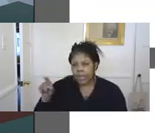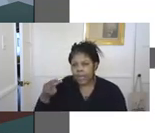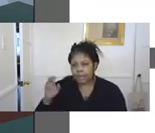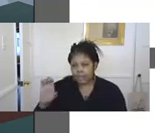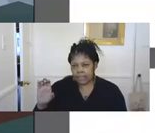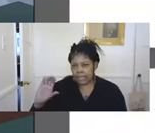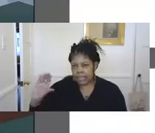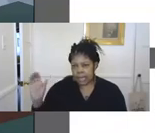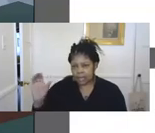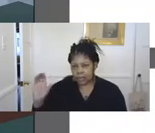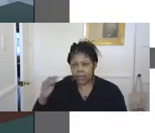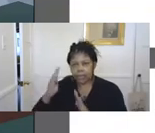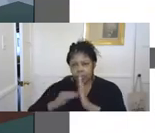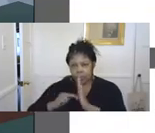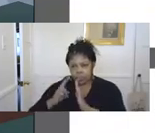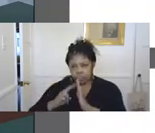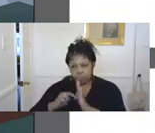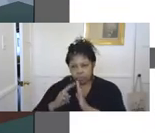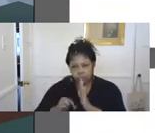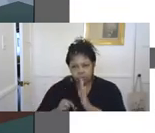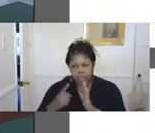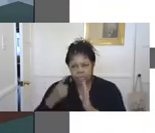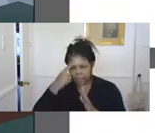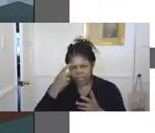may have, from the last time, I've already selected it